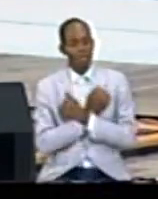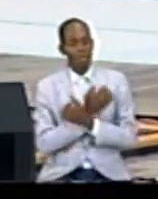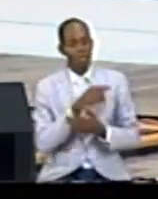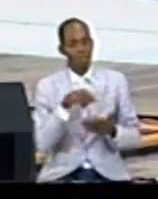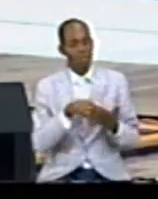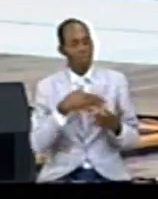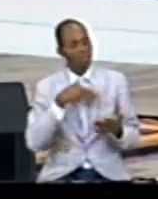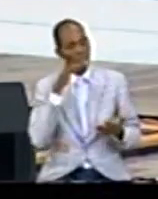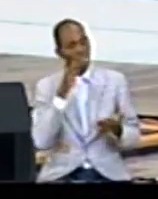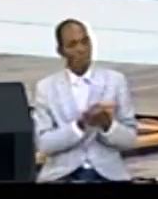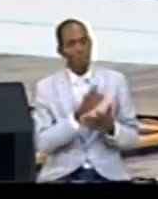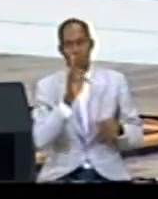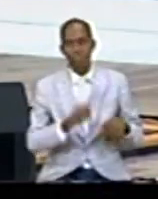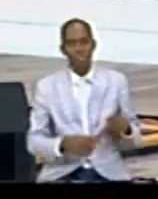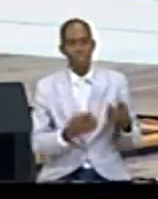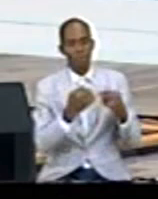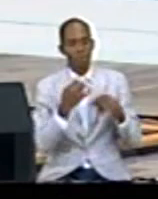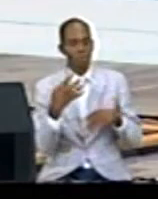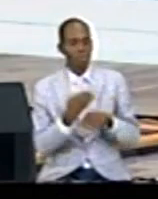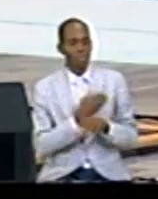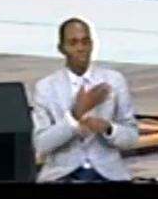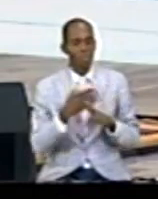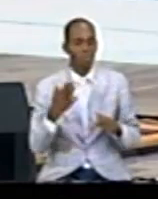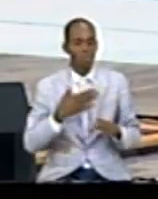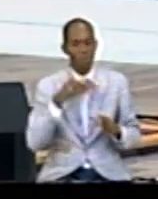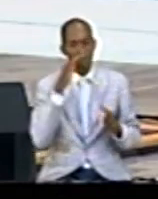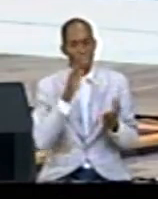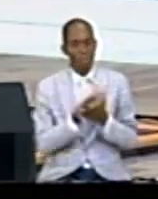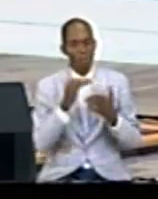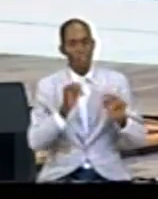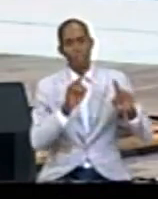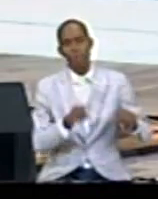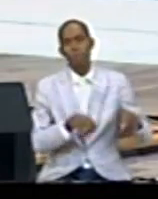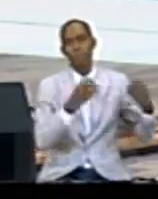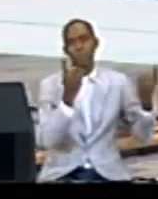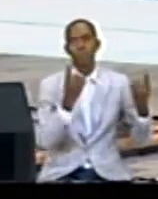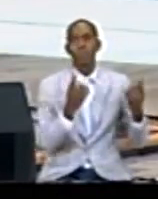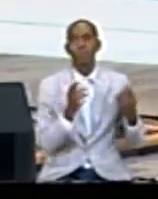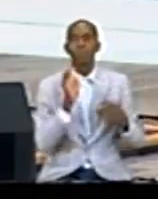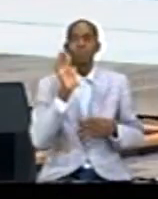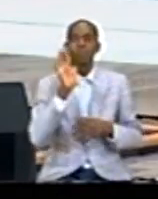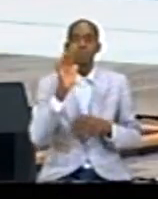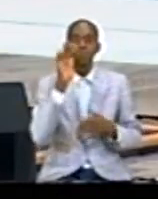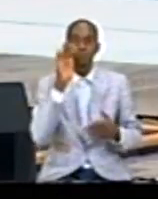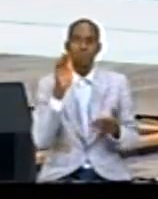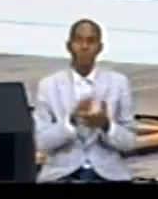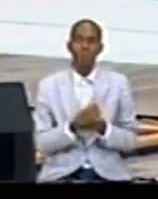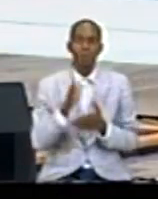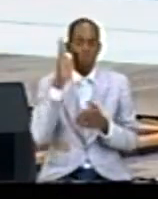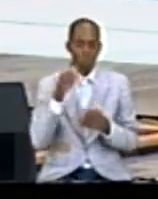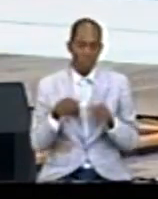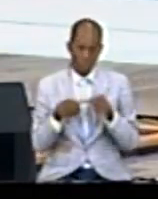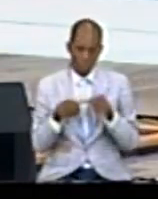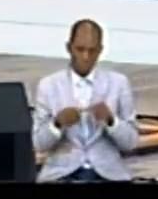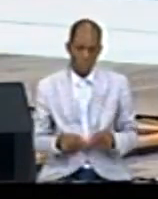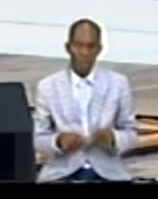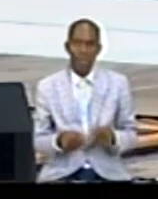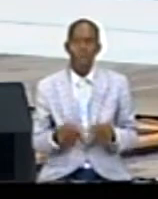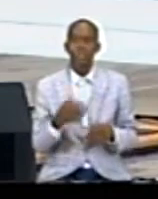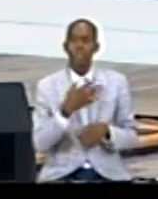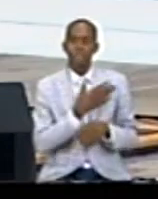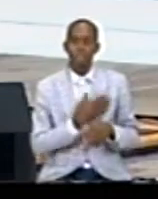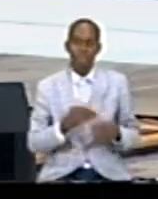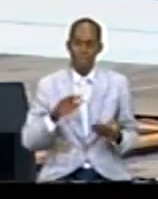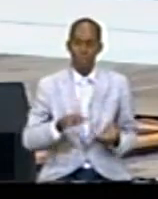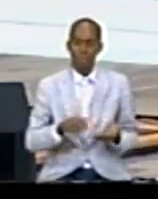you cannot come in and take my wife now, go. Your wife will abide and